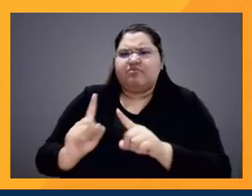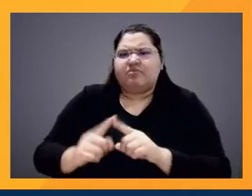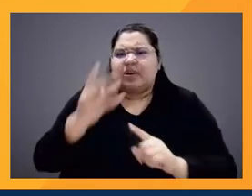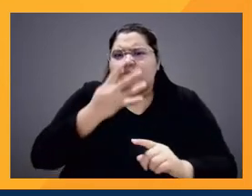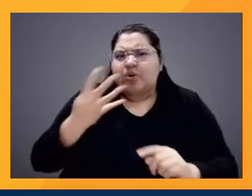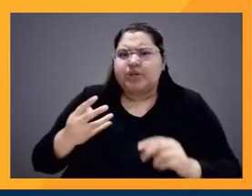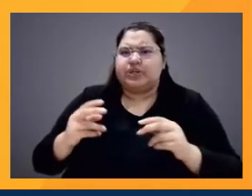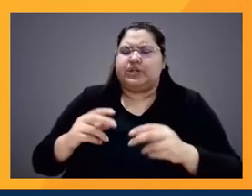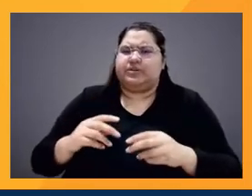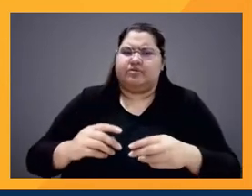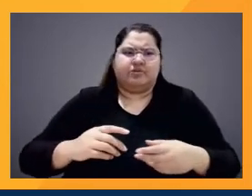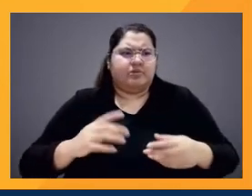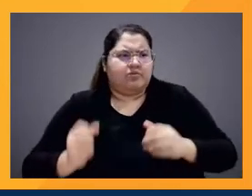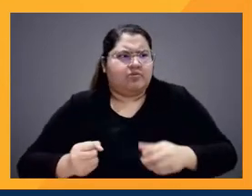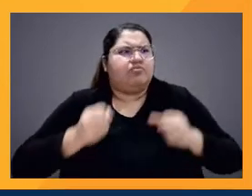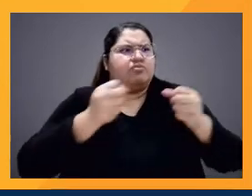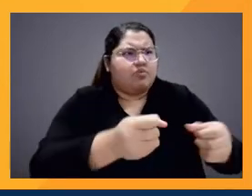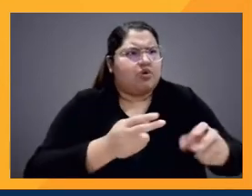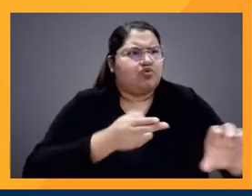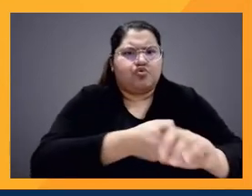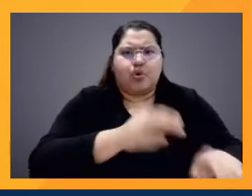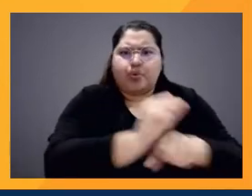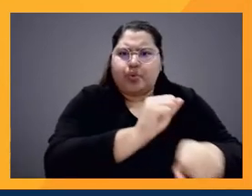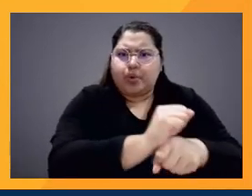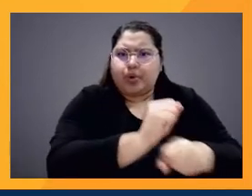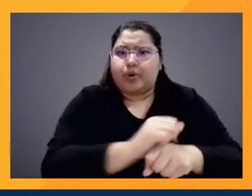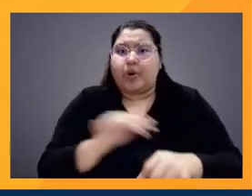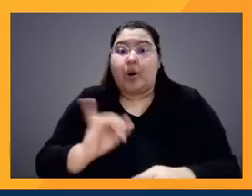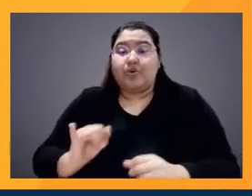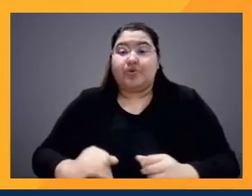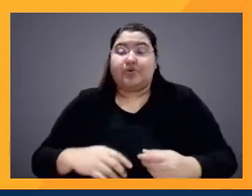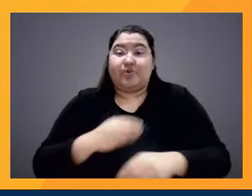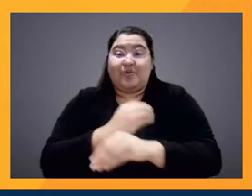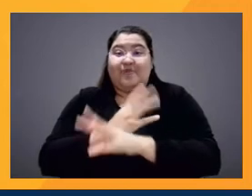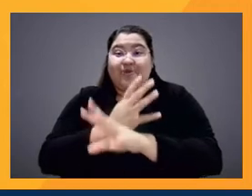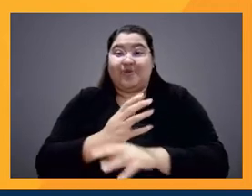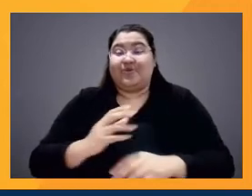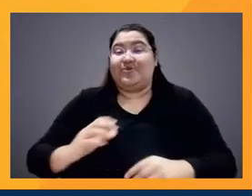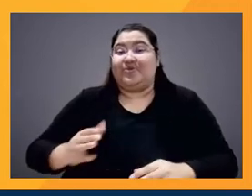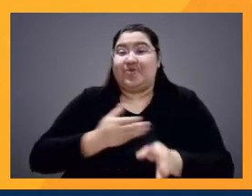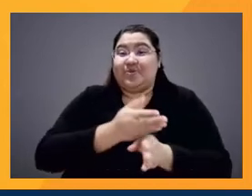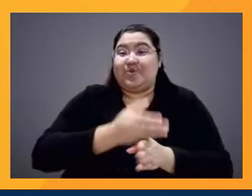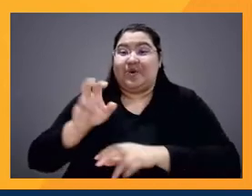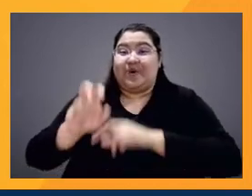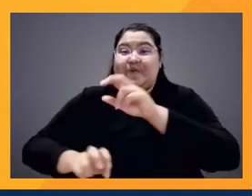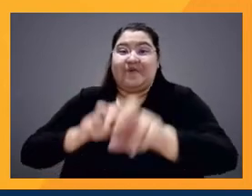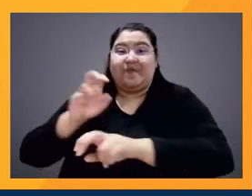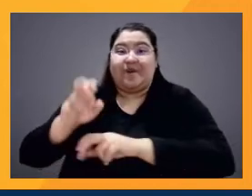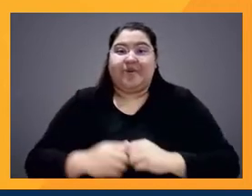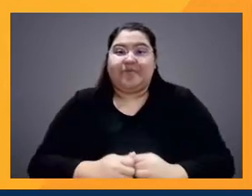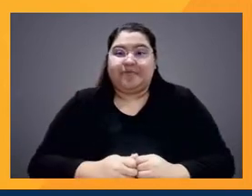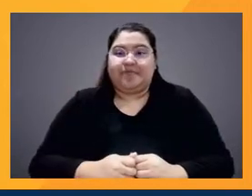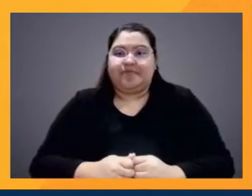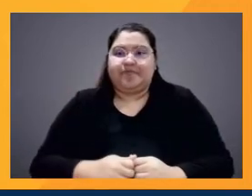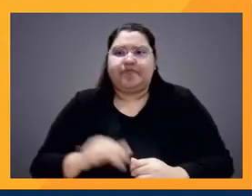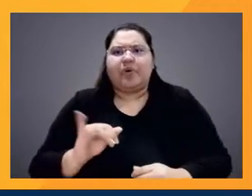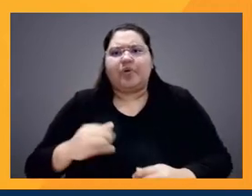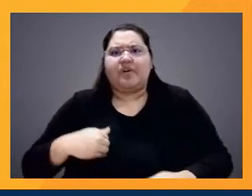Remember that our virtual career fair will take place next week on Tuesday, September 28th. Watch for more details about it throughout the